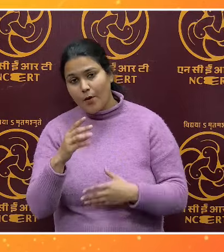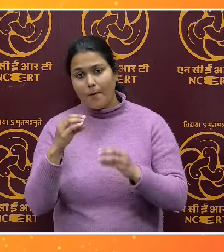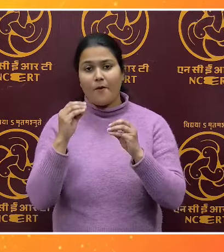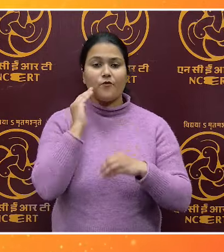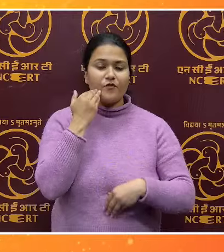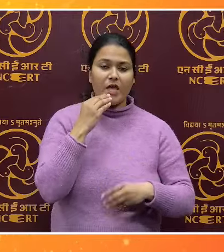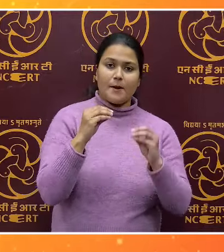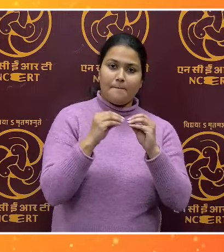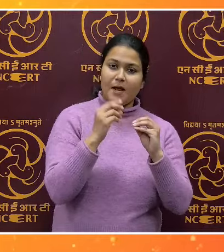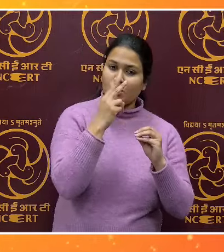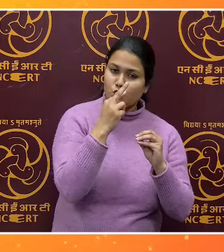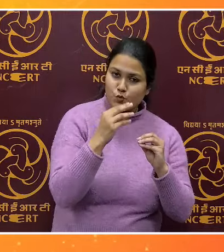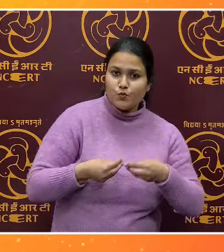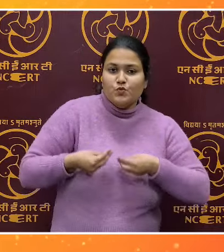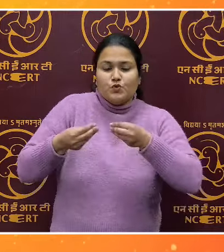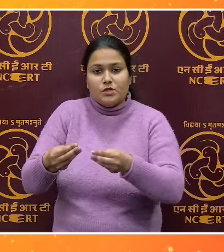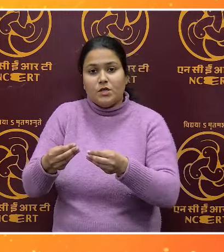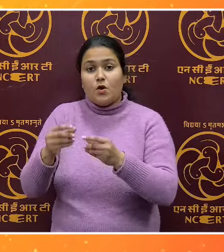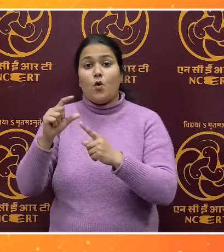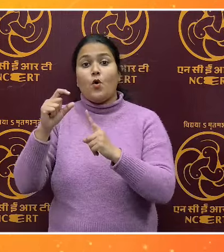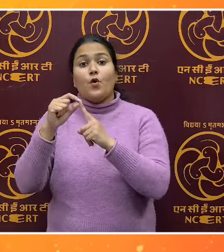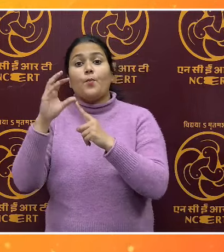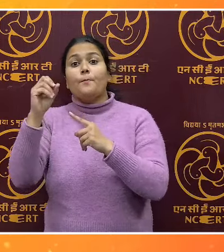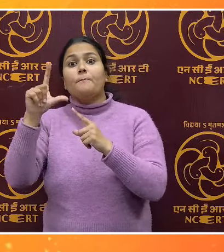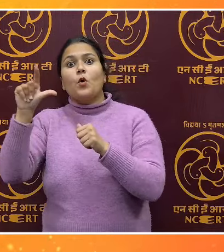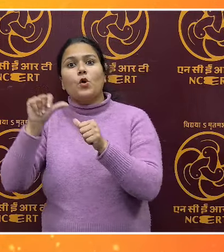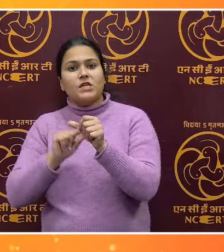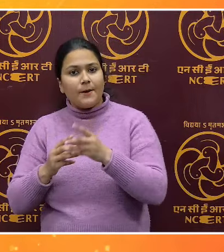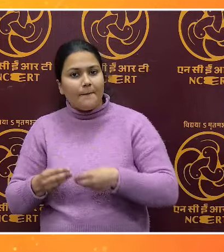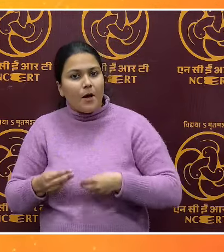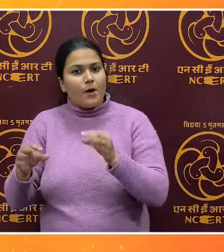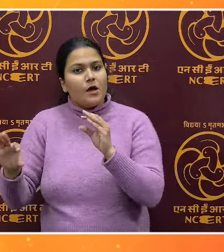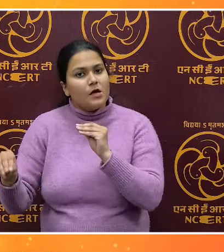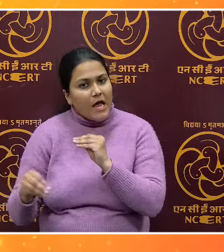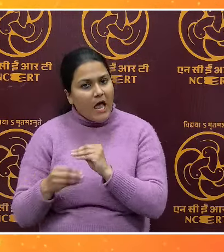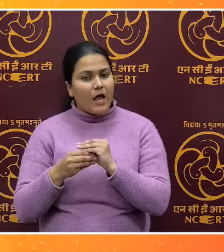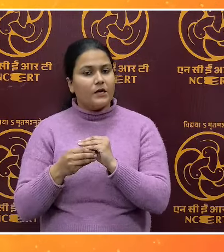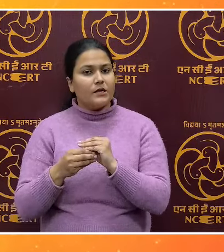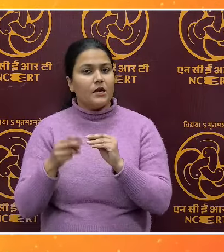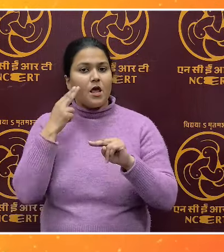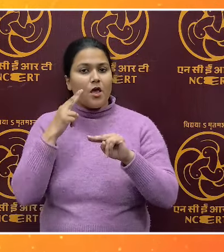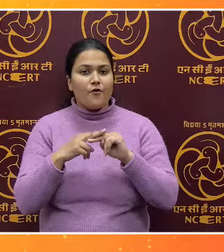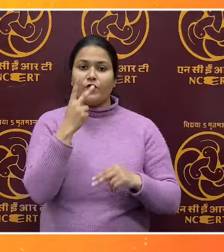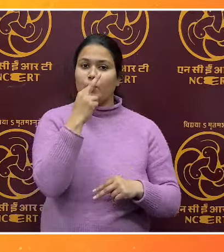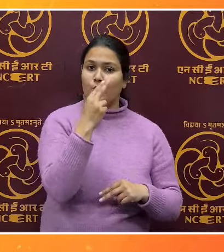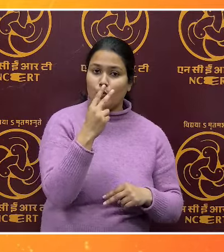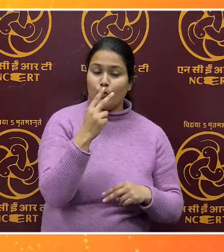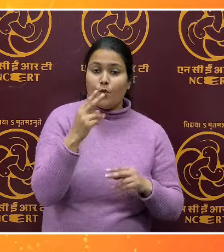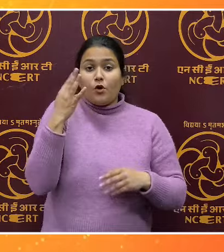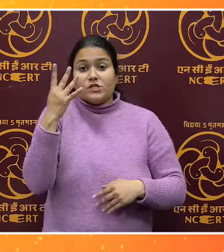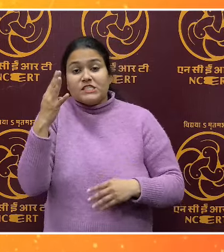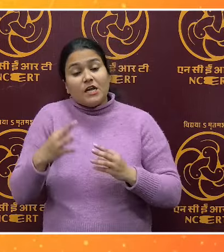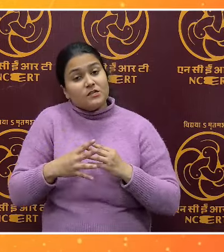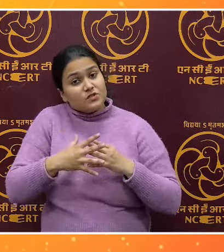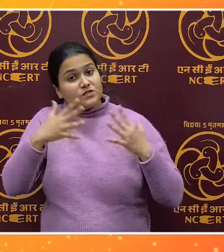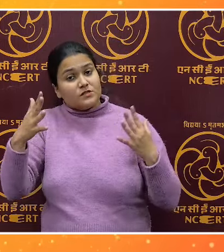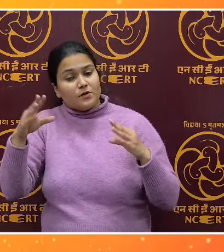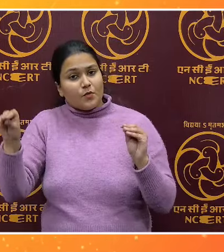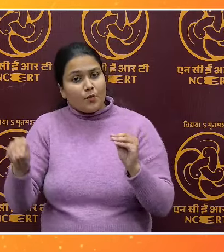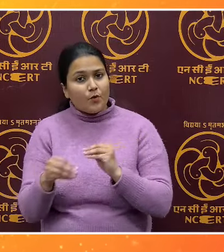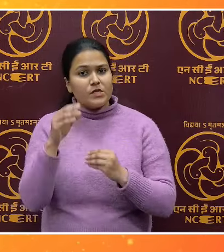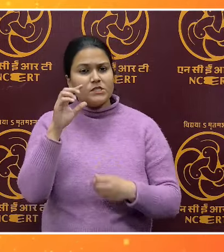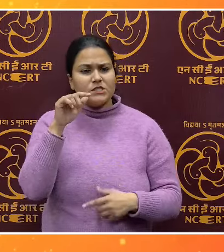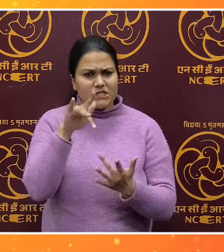or a polydentate ligand is attached through 2 or more donor atoms to be the same central